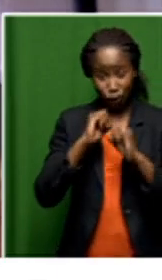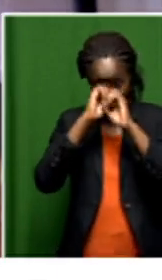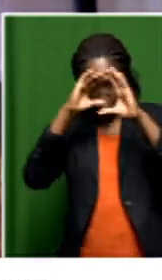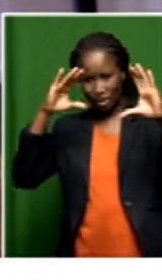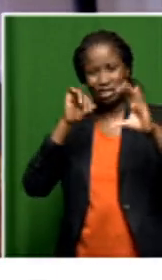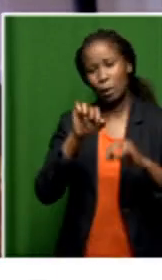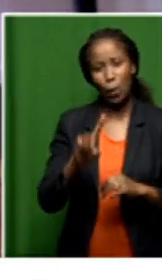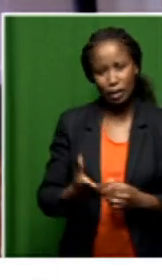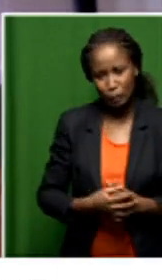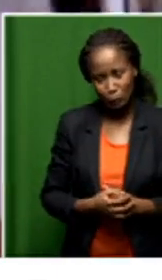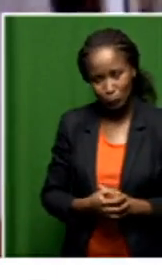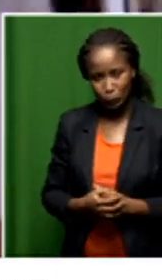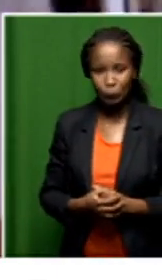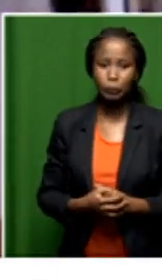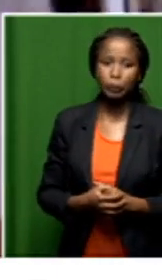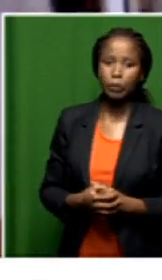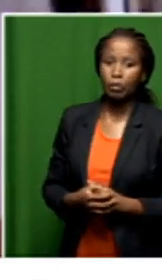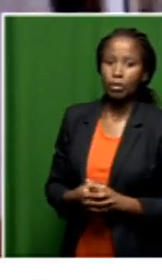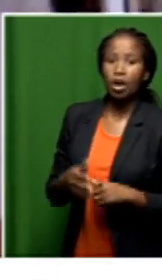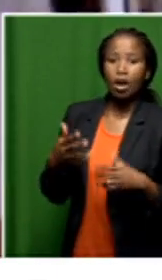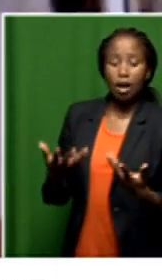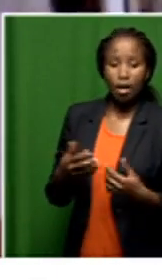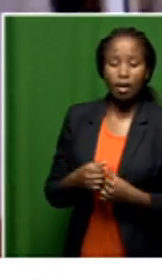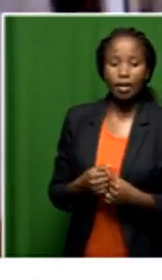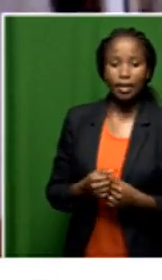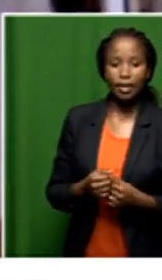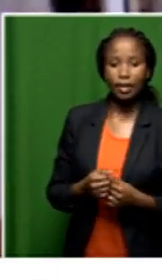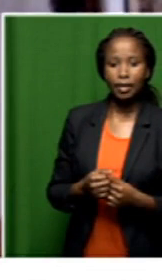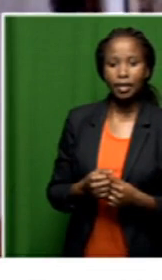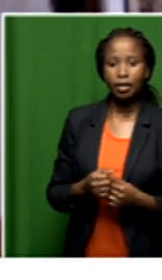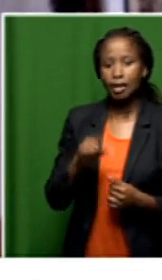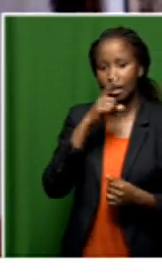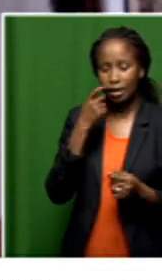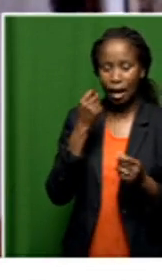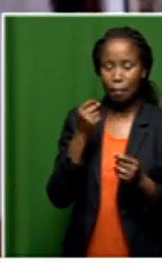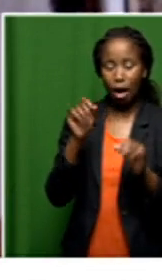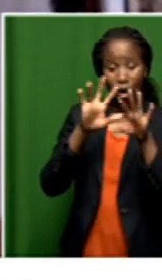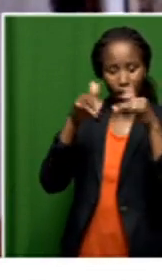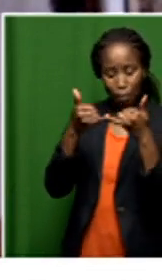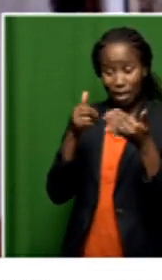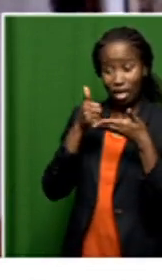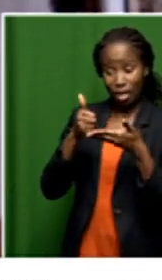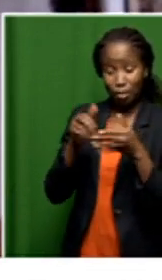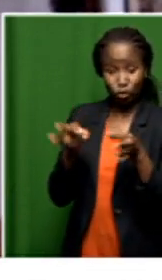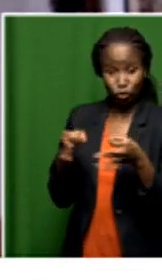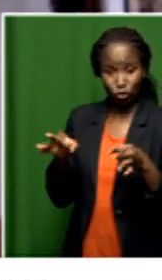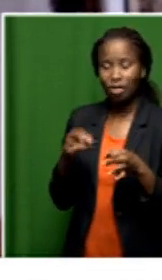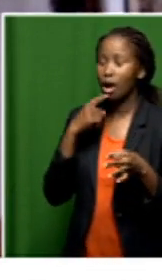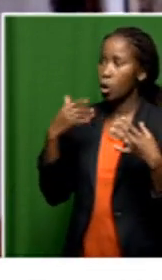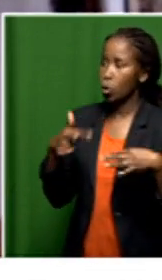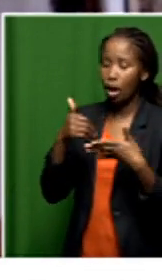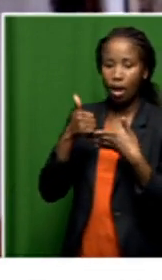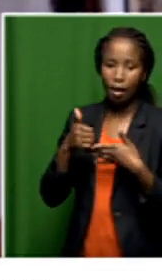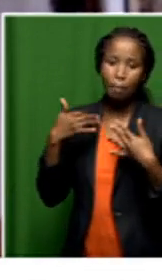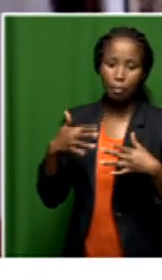Look, David Gresham Records has really been a pillar of strength when it comes to the next phase of my career. I feel like I made the right decision